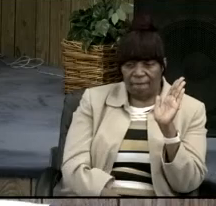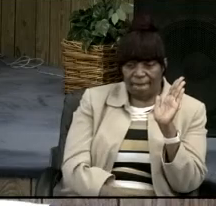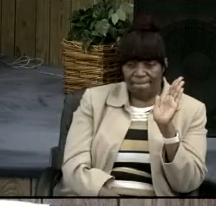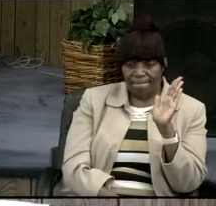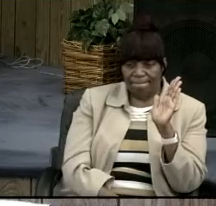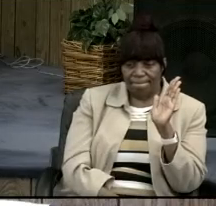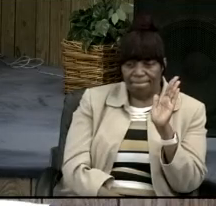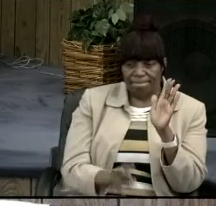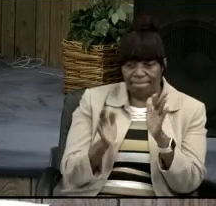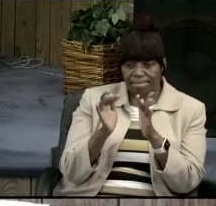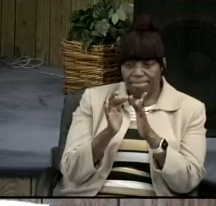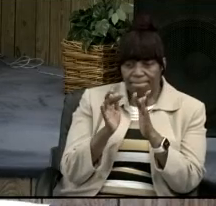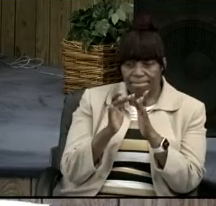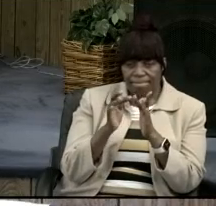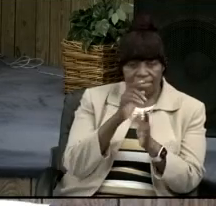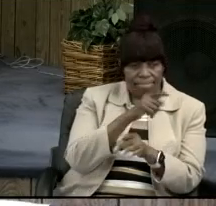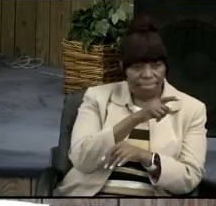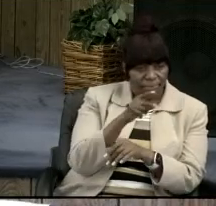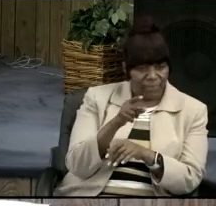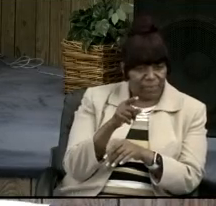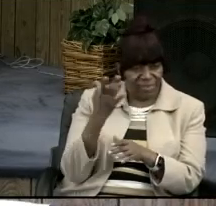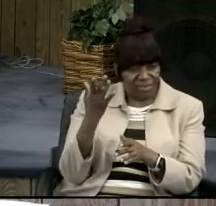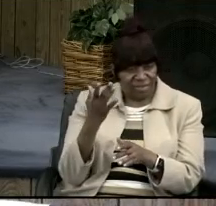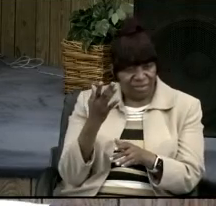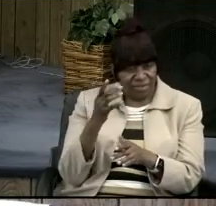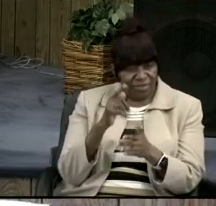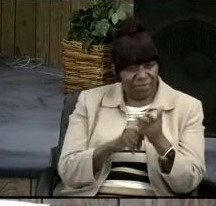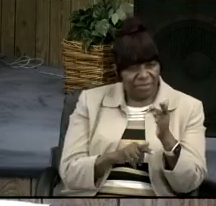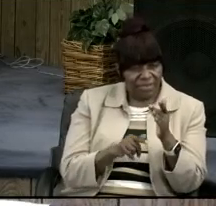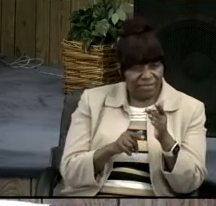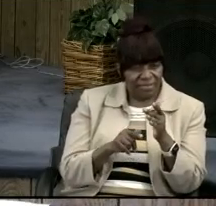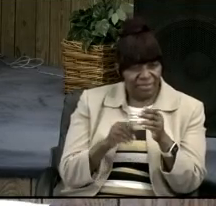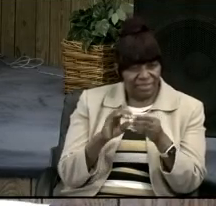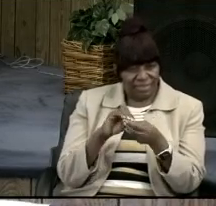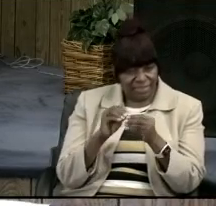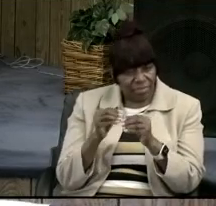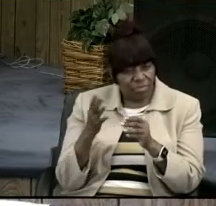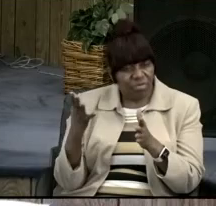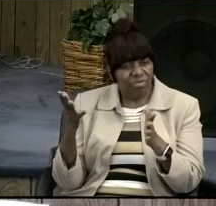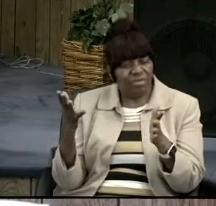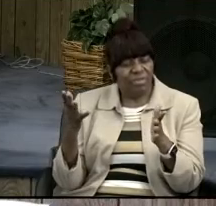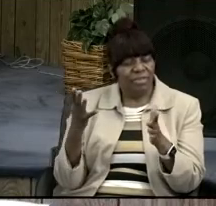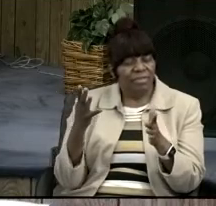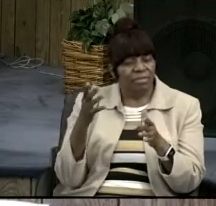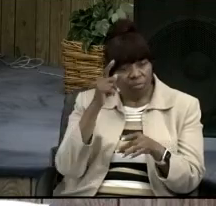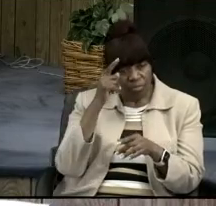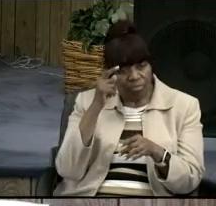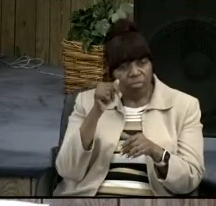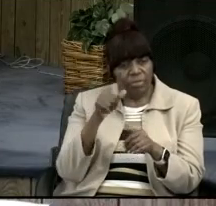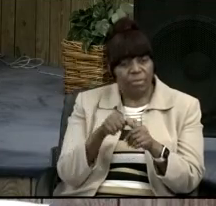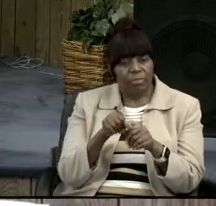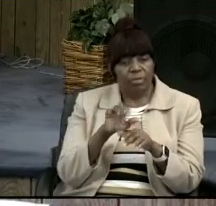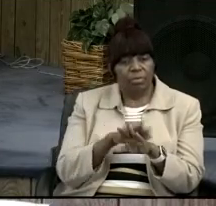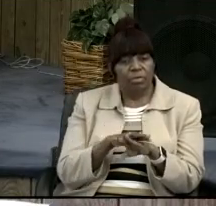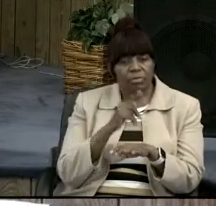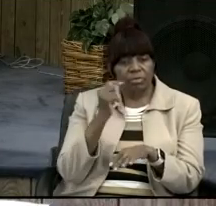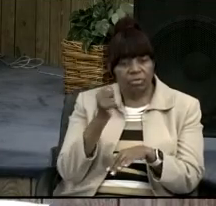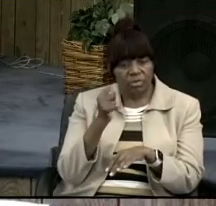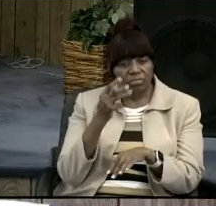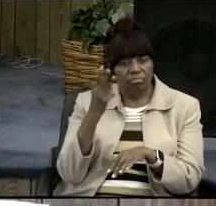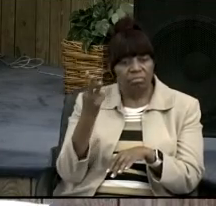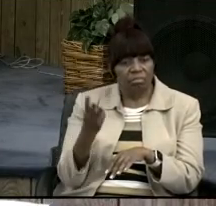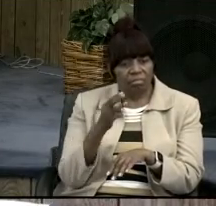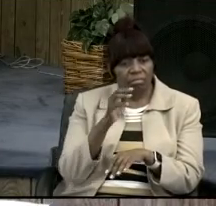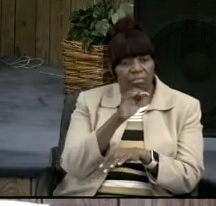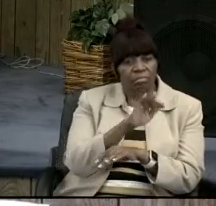or just contact somebody and say, hey, what's the numbers that I can get on to pray? And remember, Tuesday night, Wednesday night,